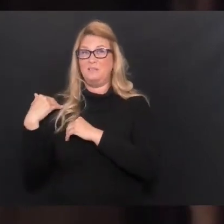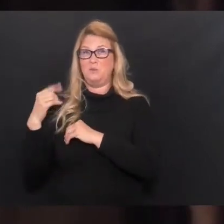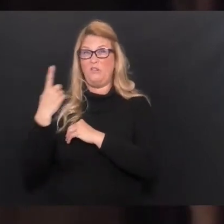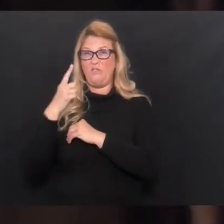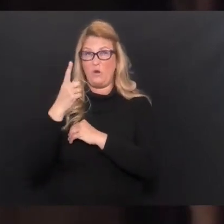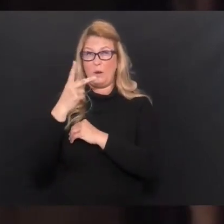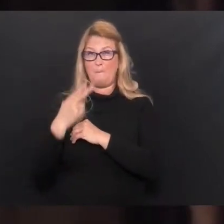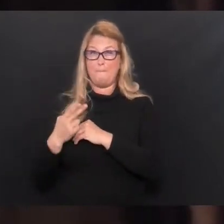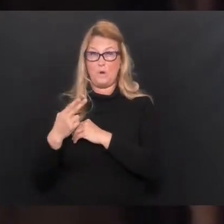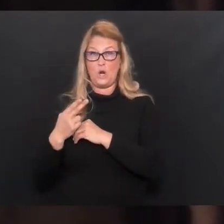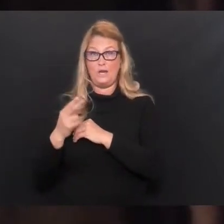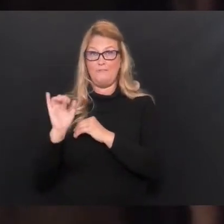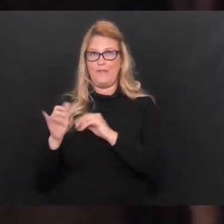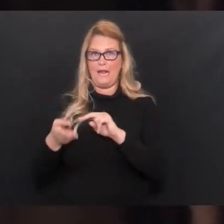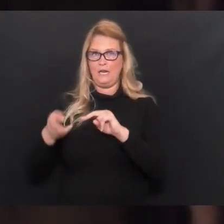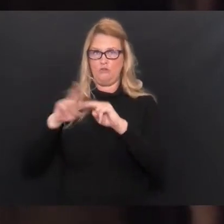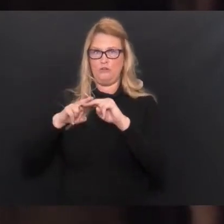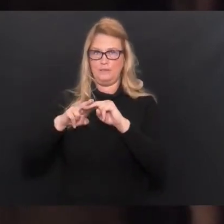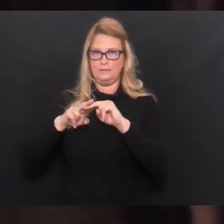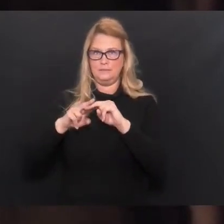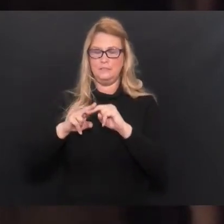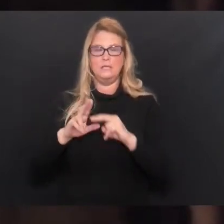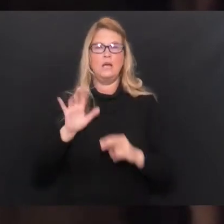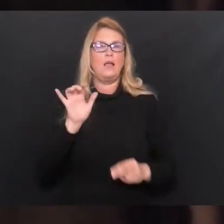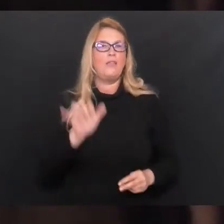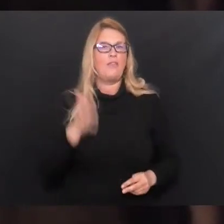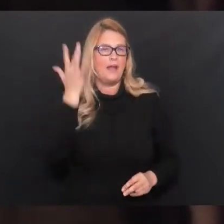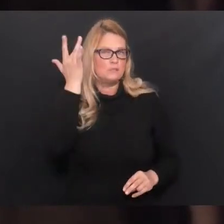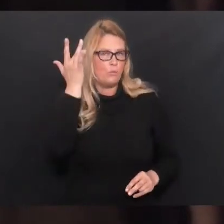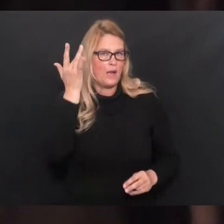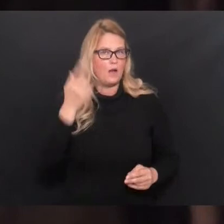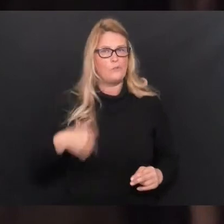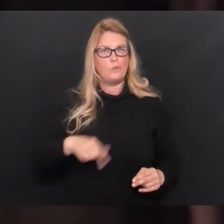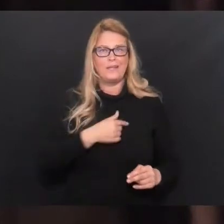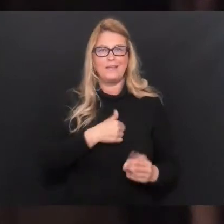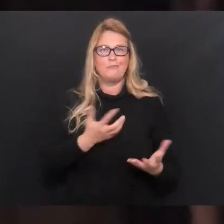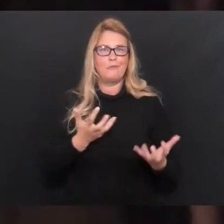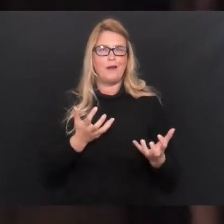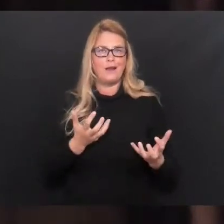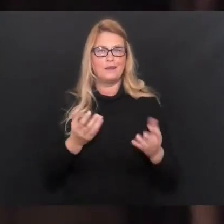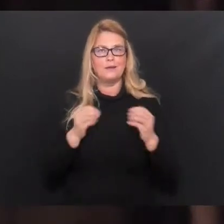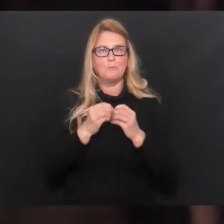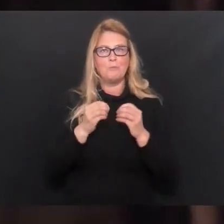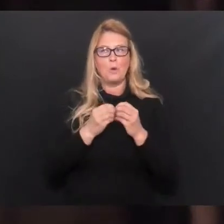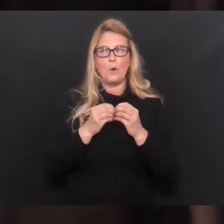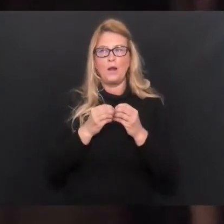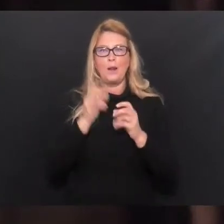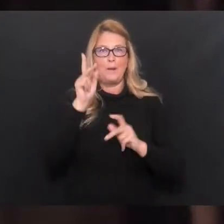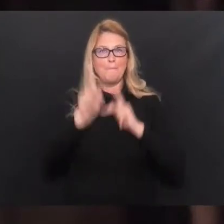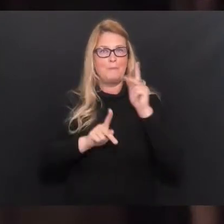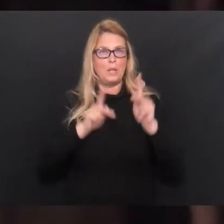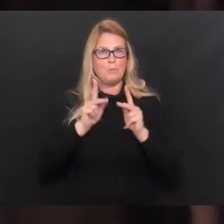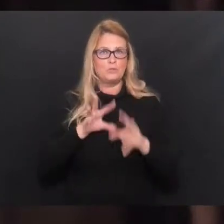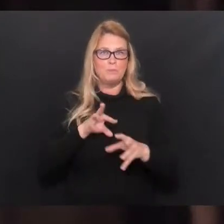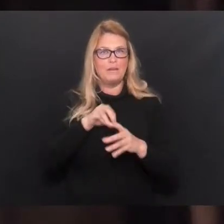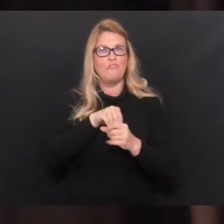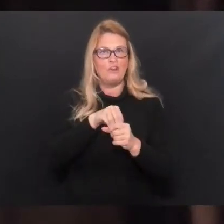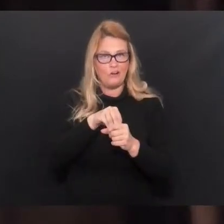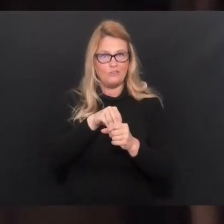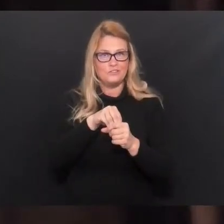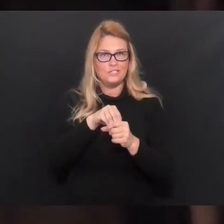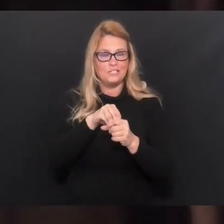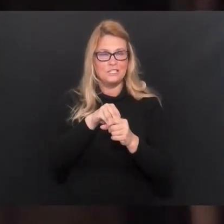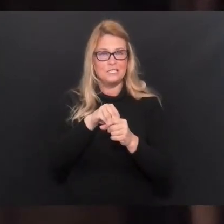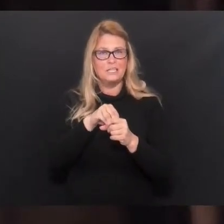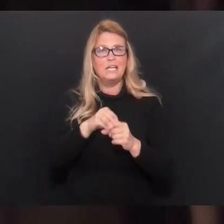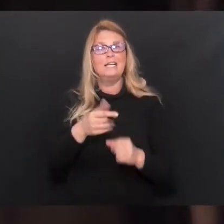this increased spread. And that's the reason why we've asked for a call to arms for all West Virginians to choose